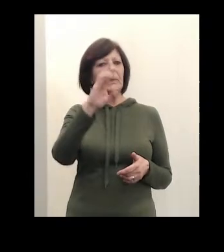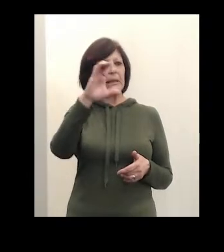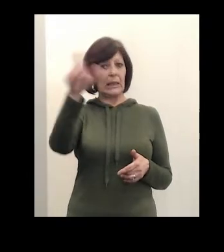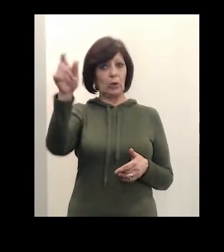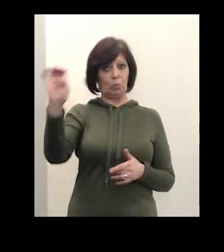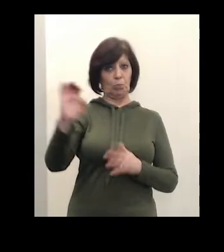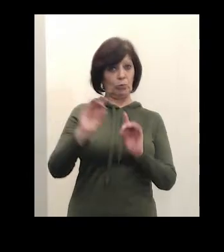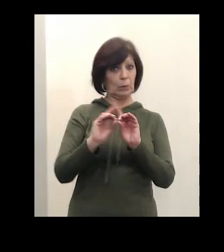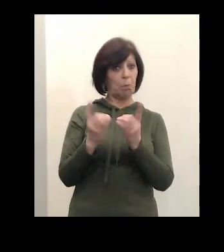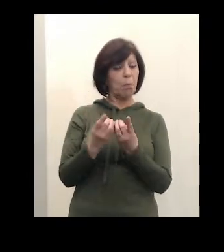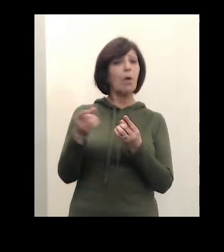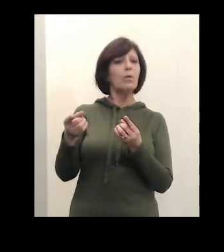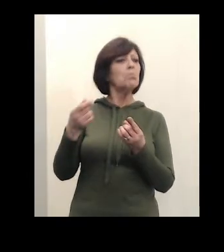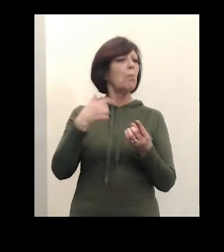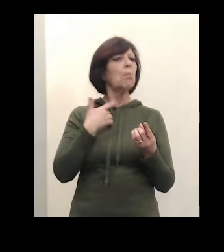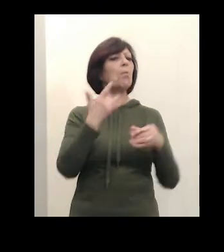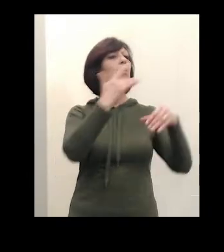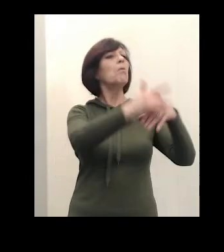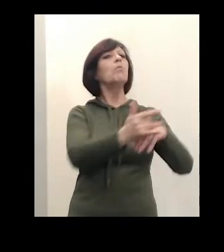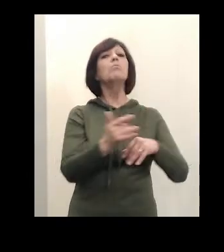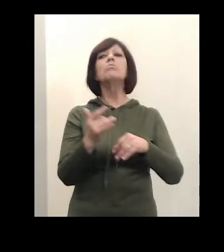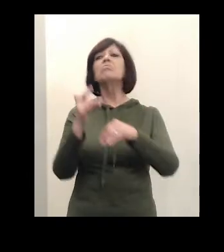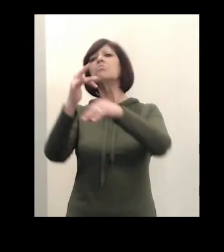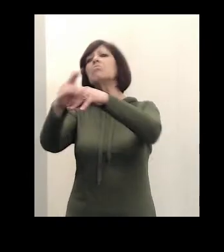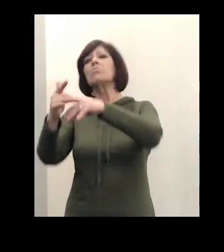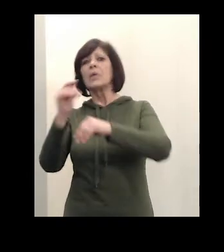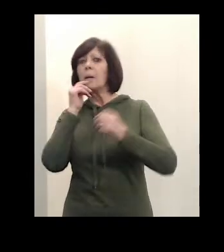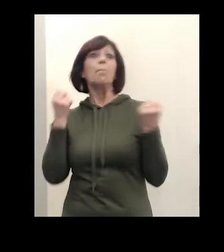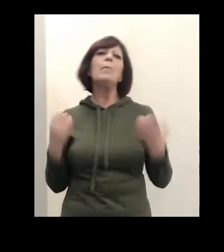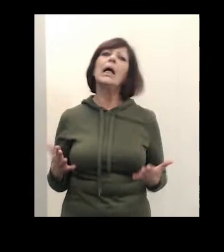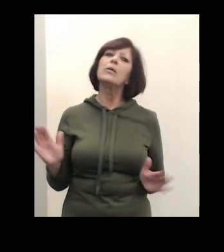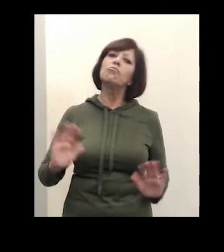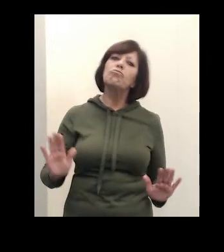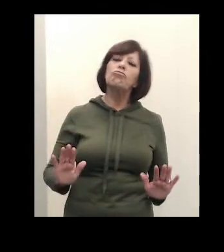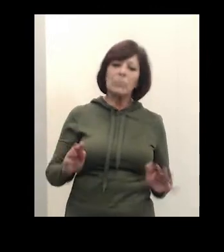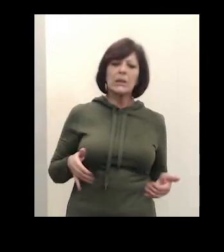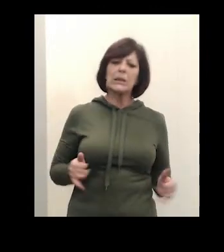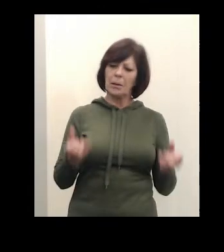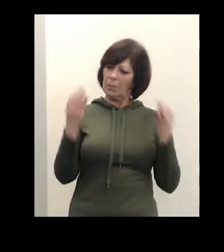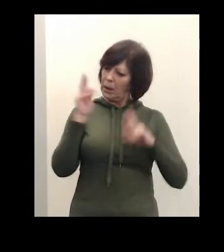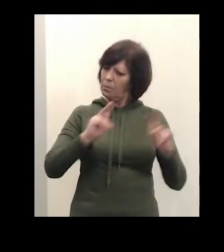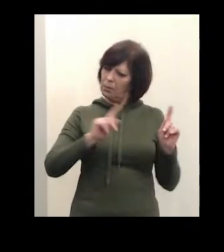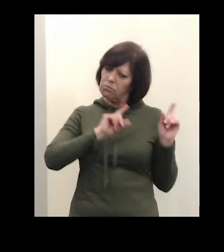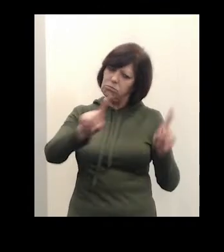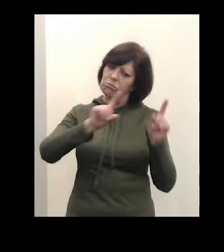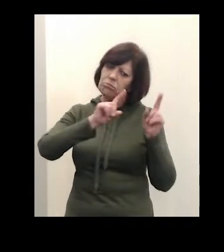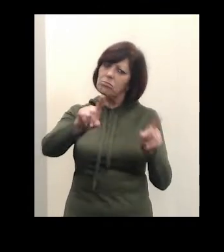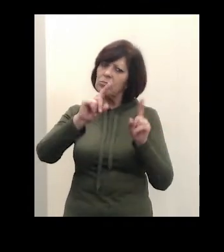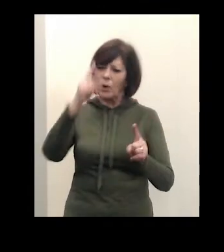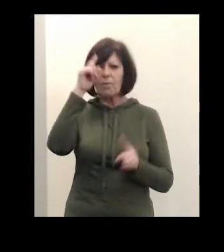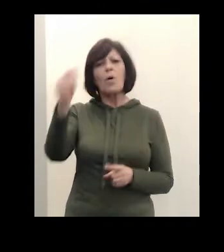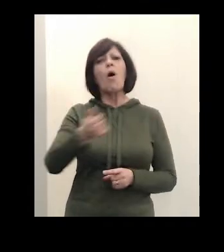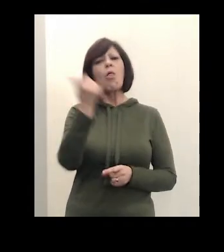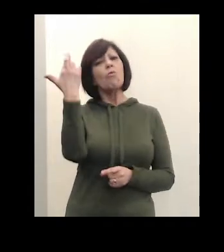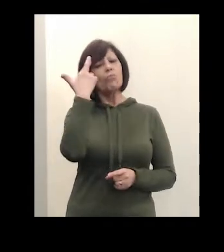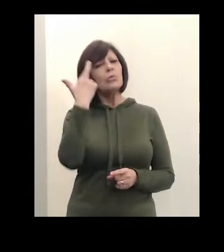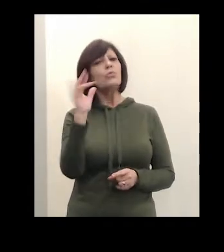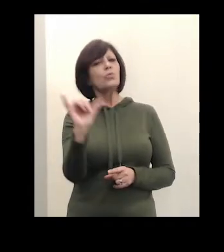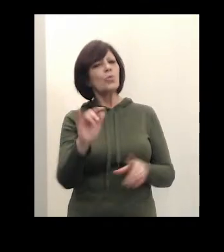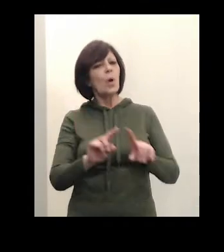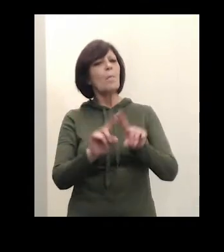had some rooms available, not a lot. Still a lot of people going to the hospital for all kinds of illnesses. But while it's